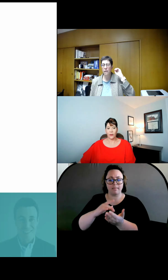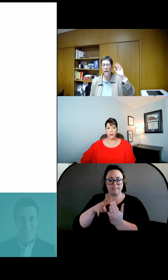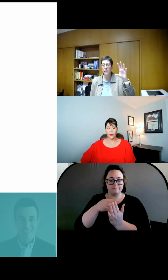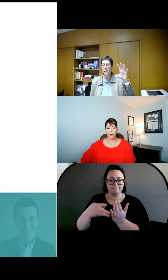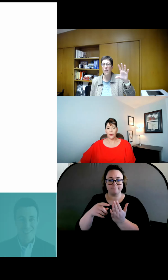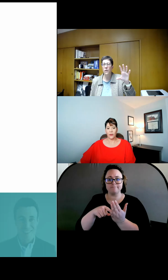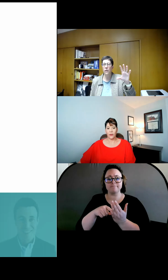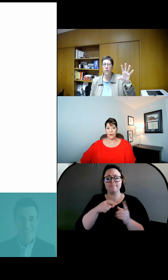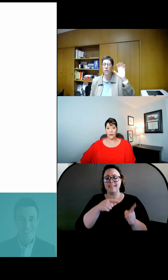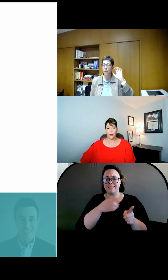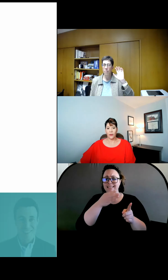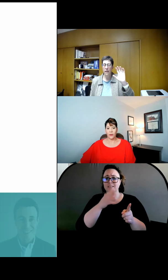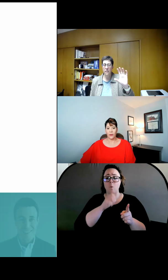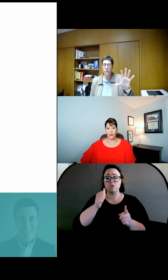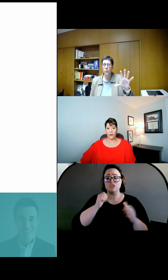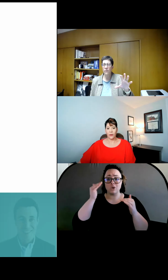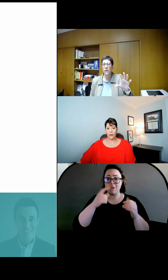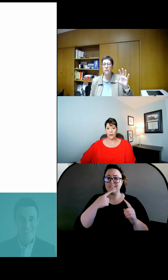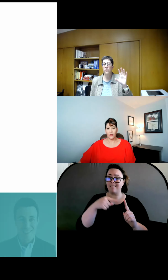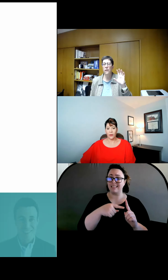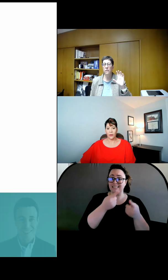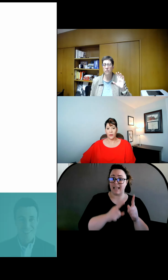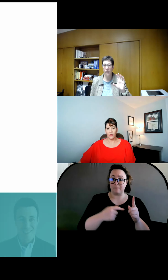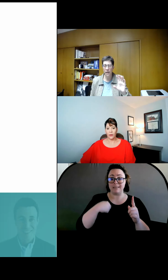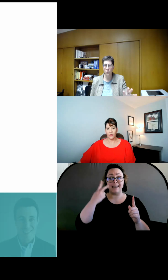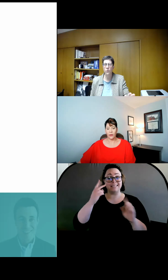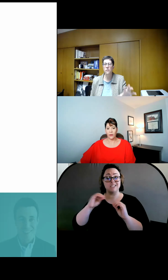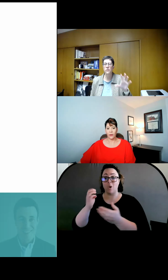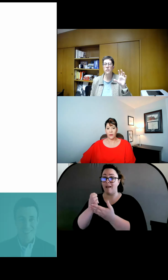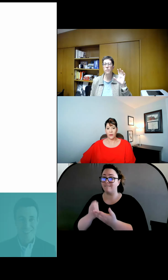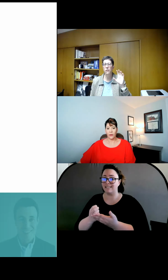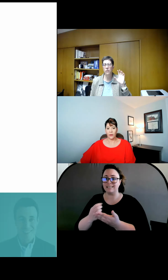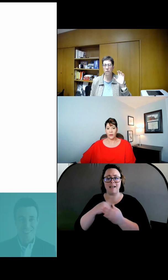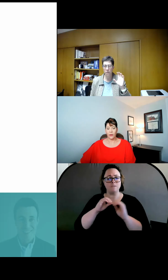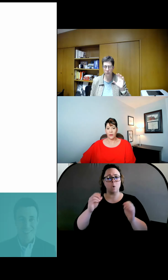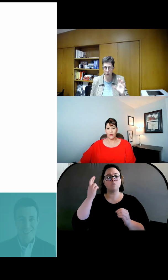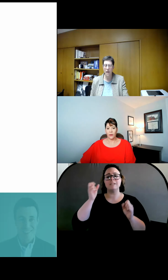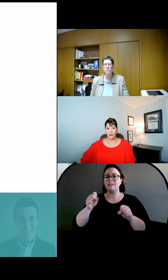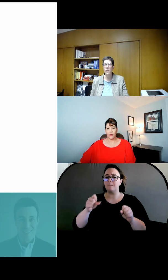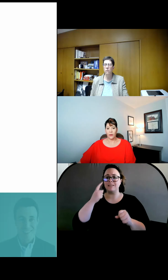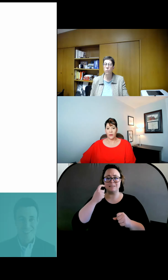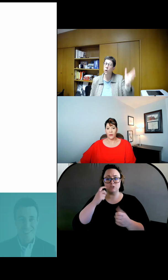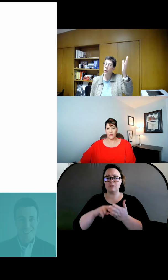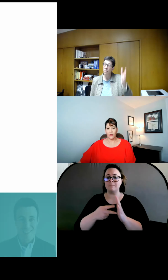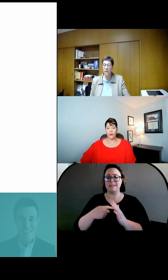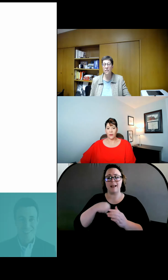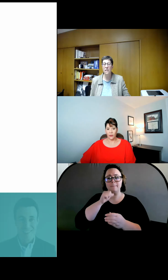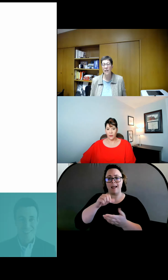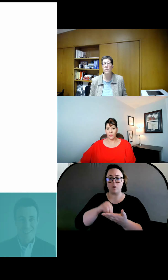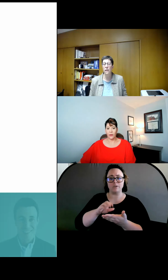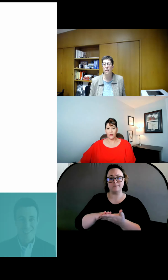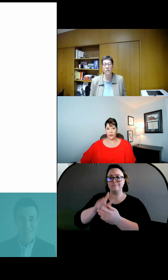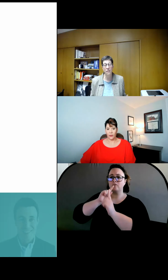saying that X is happening. I see no evidence of this. I have no reasonable suspicion, so I'm not making a report. But it